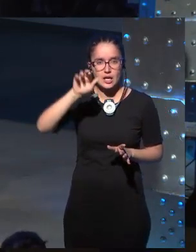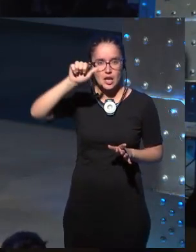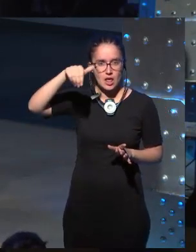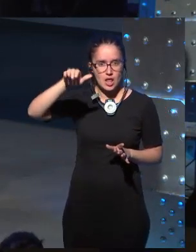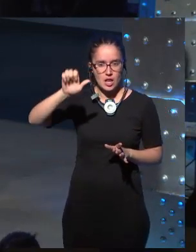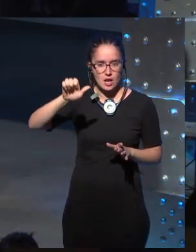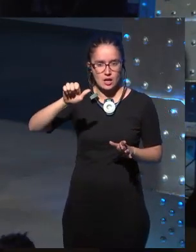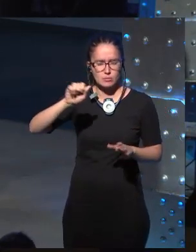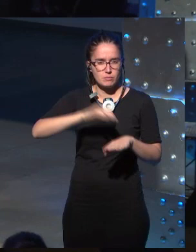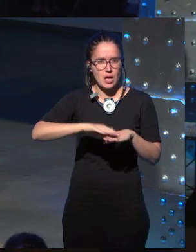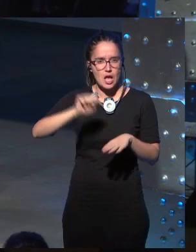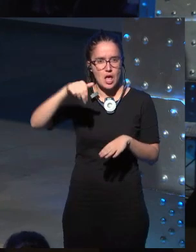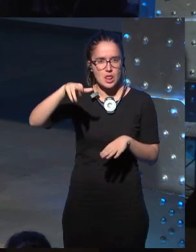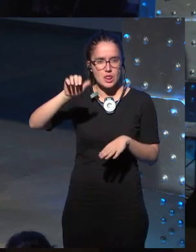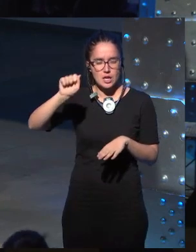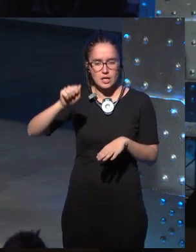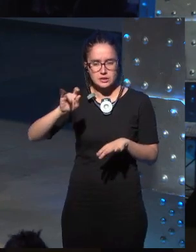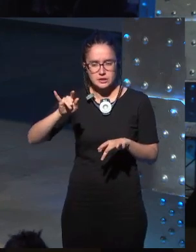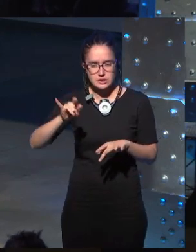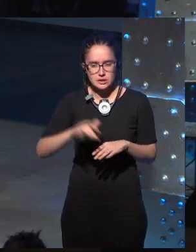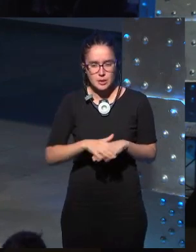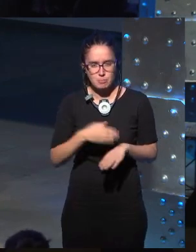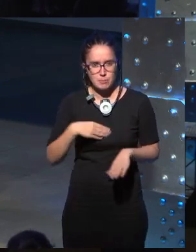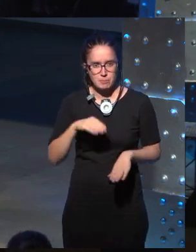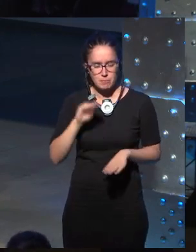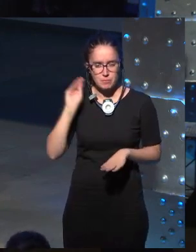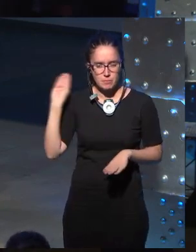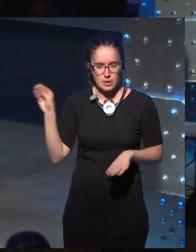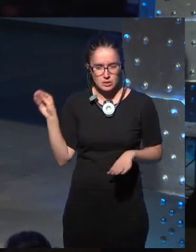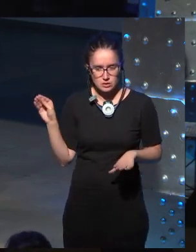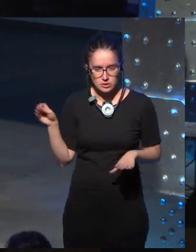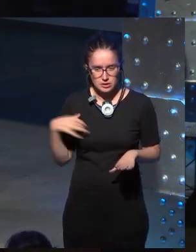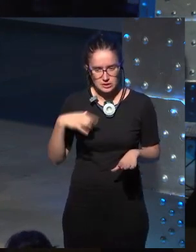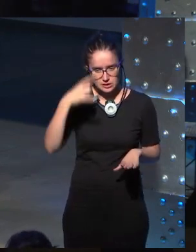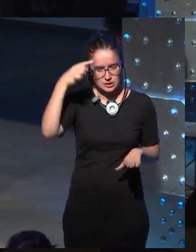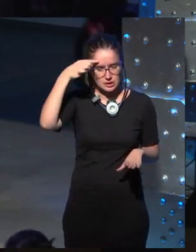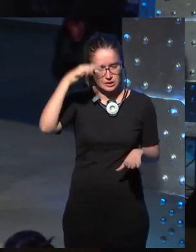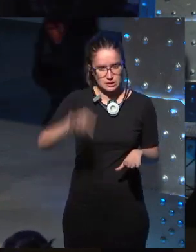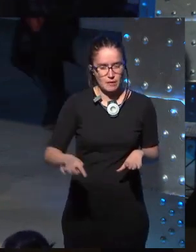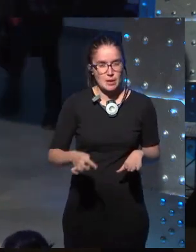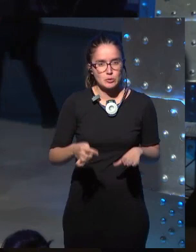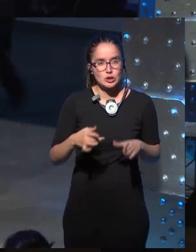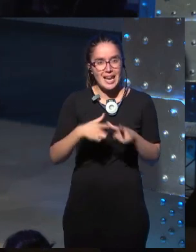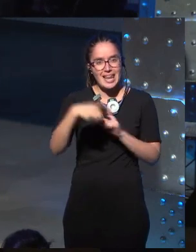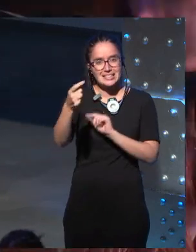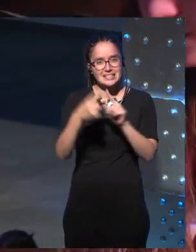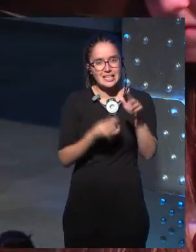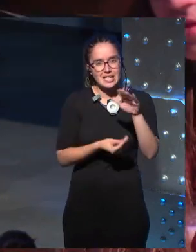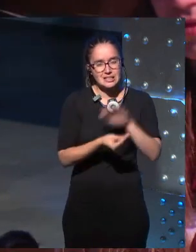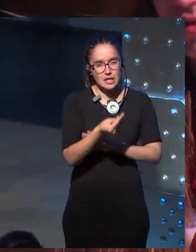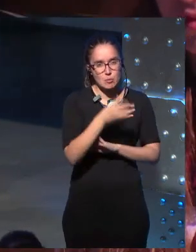microphone now. Andrea? Yes, my question is, we know